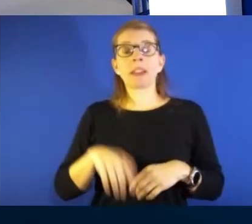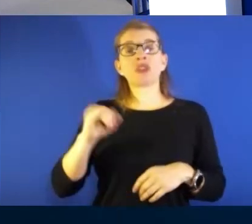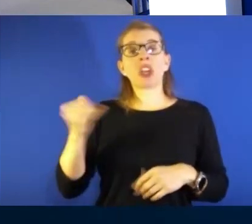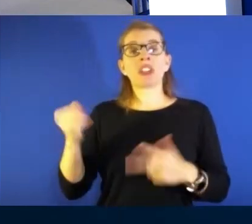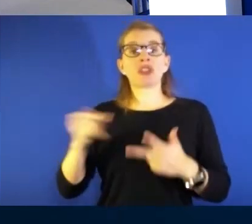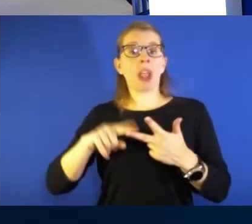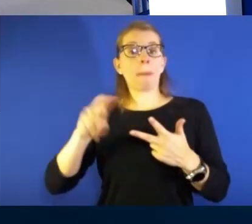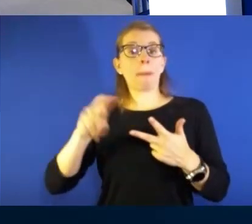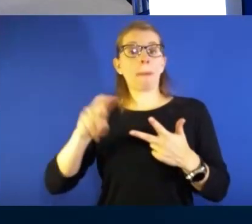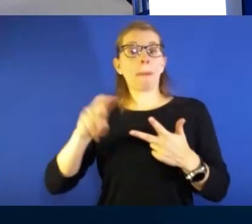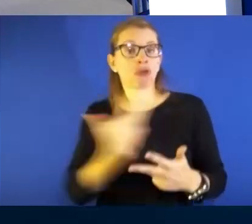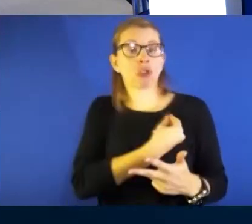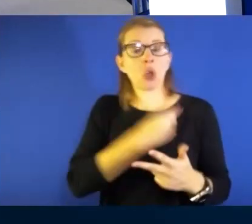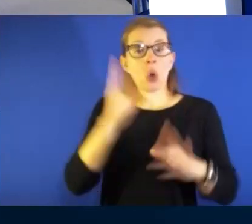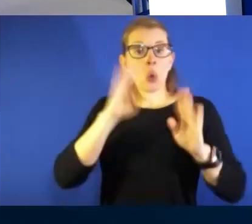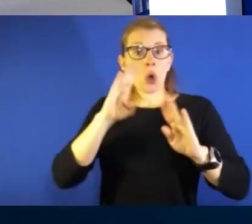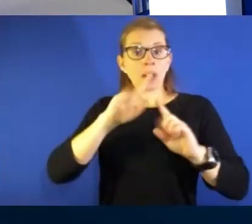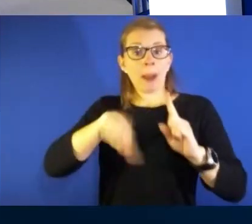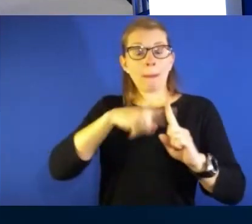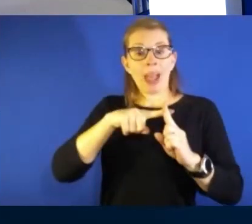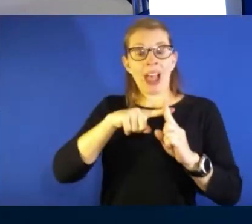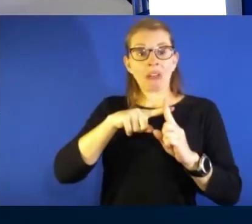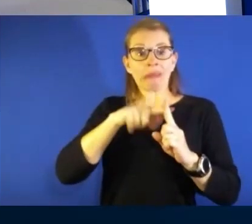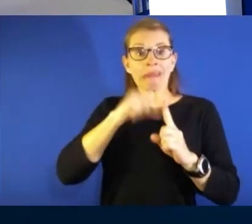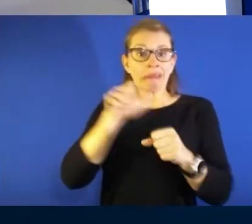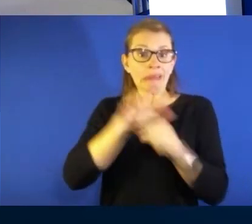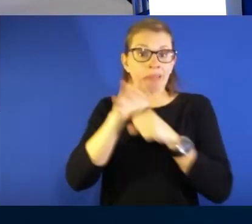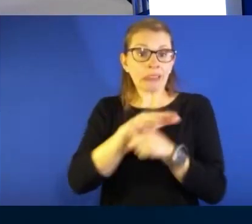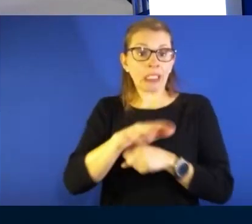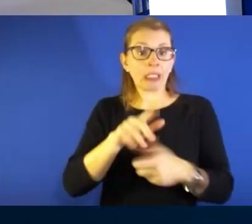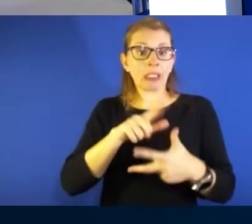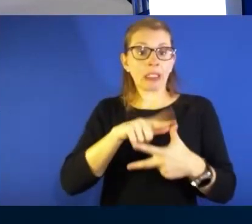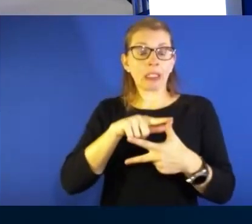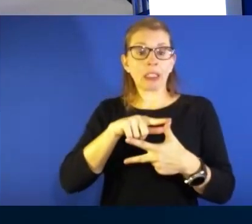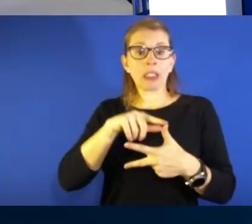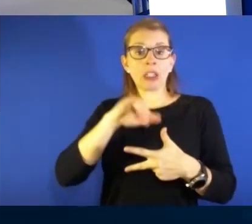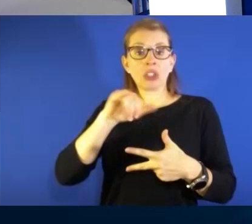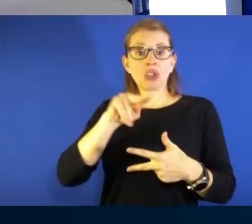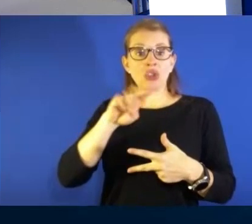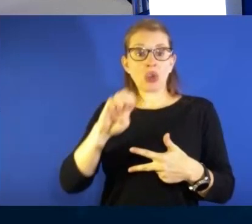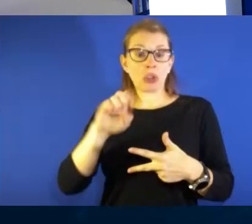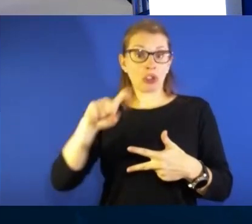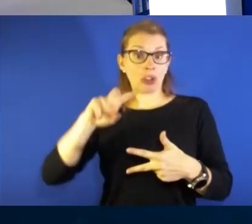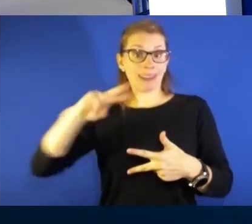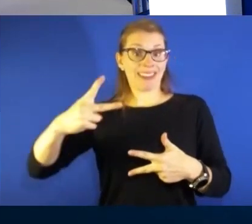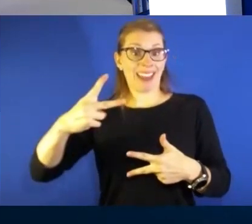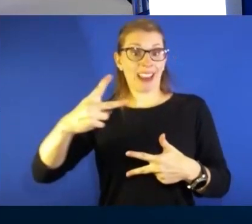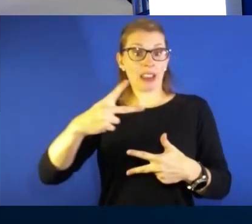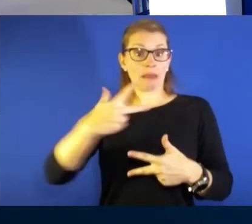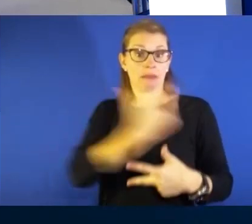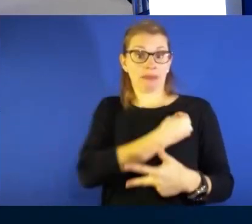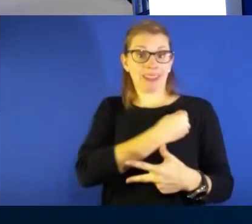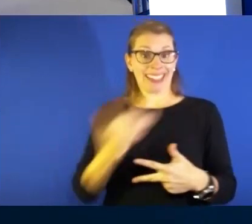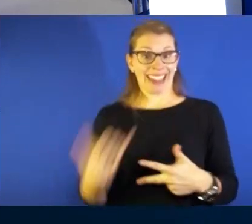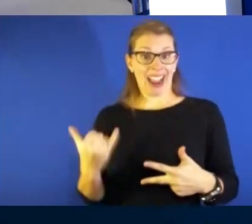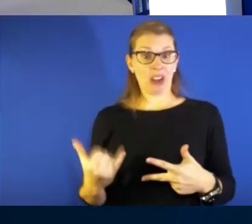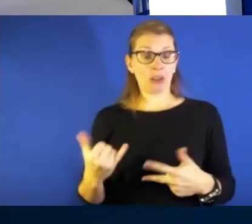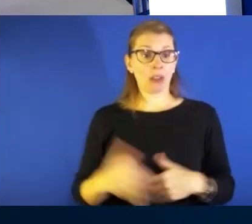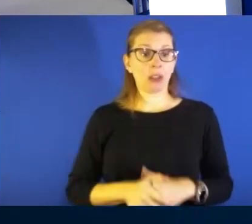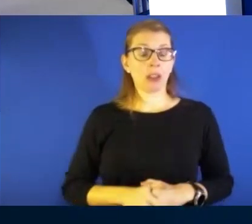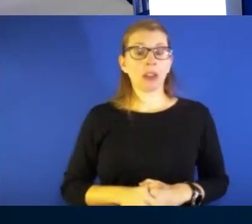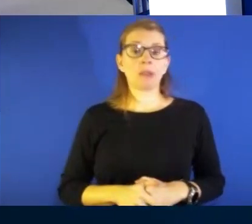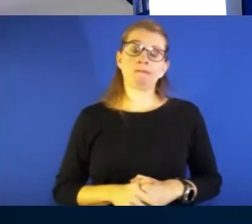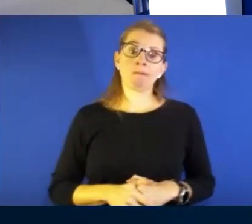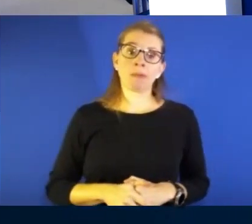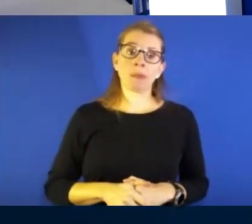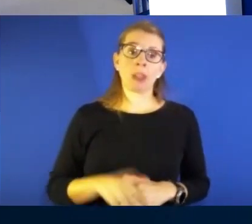enough. So then got Pfizer 1 in June. Should we get Pfizer 2 now? It's a math problem. March to It is a June. math